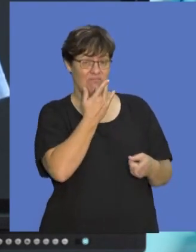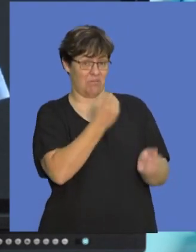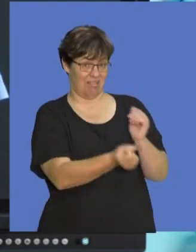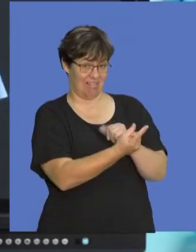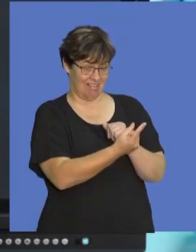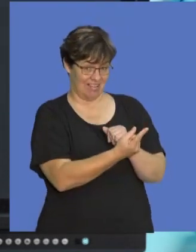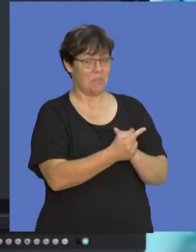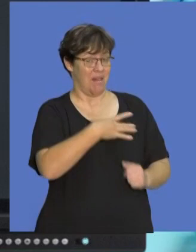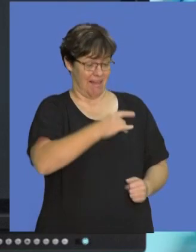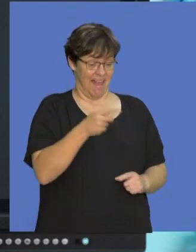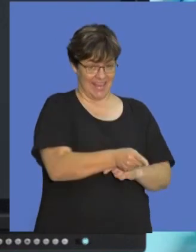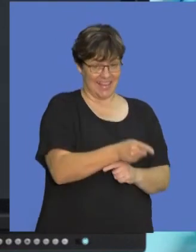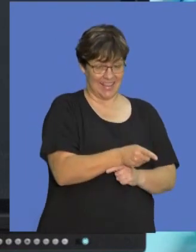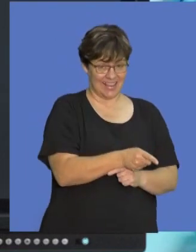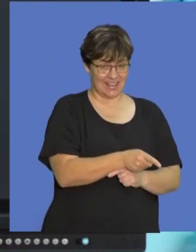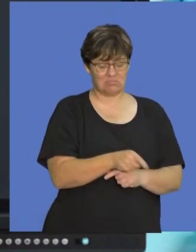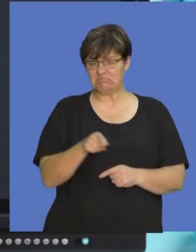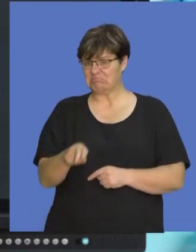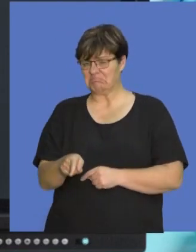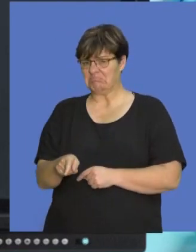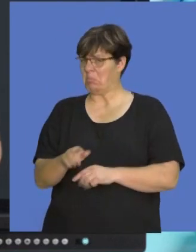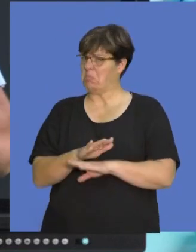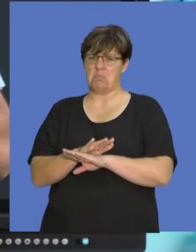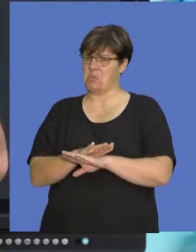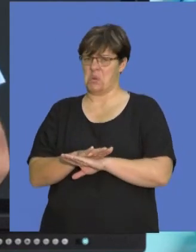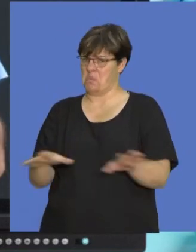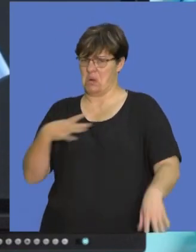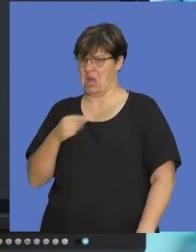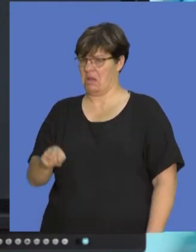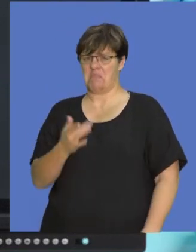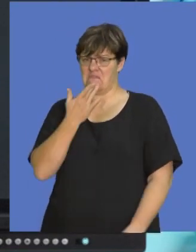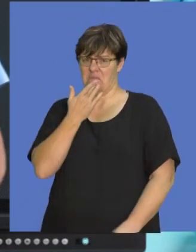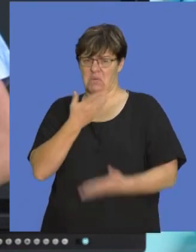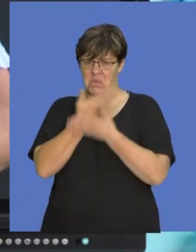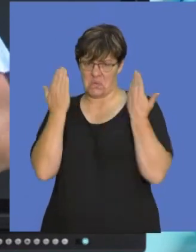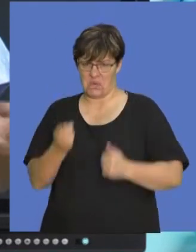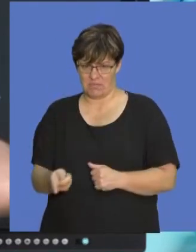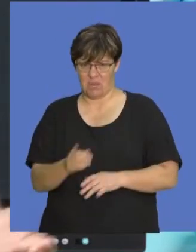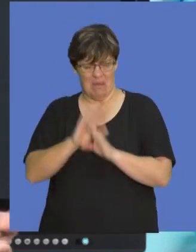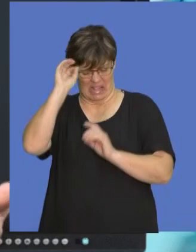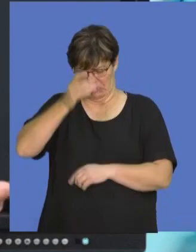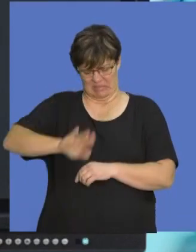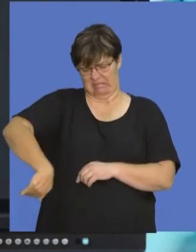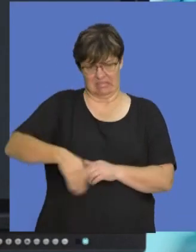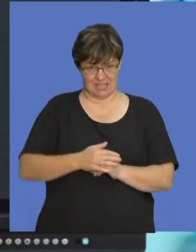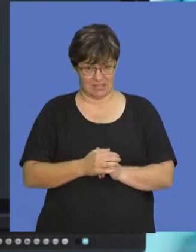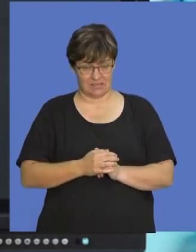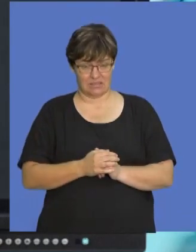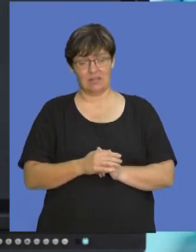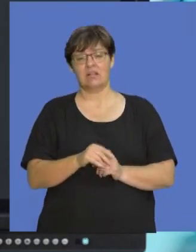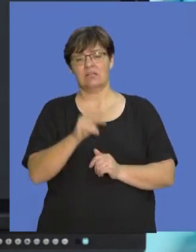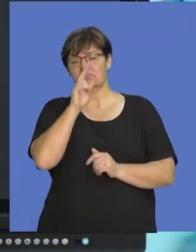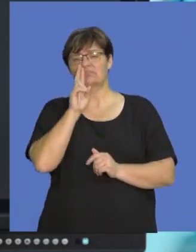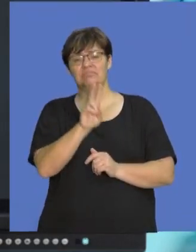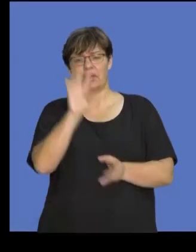favorable events, those that we like to happen, and those that are not so favorable. We're not interested in those. So